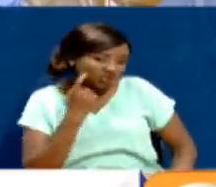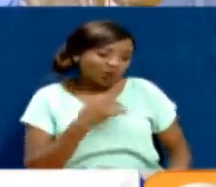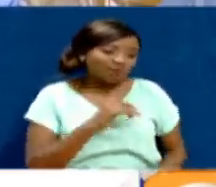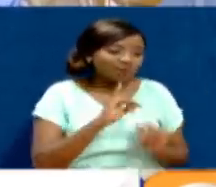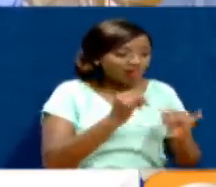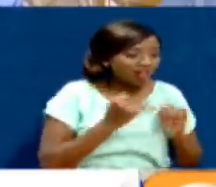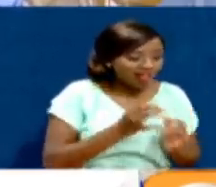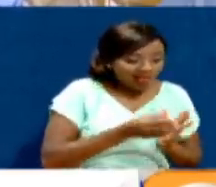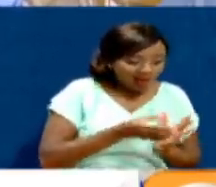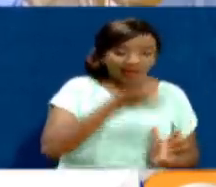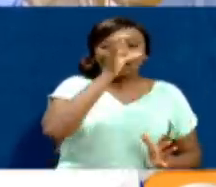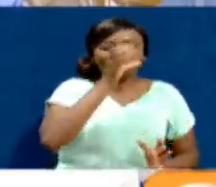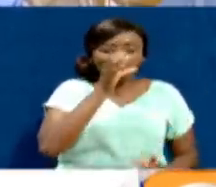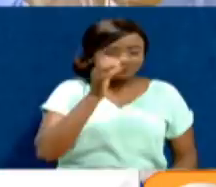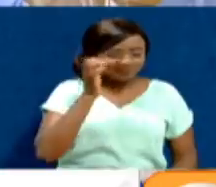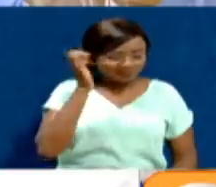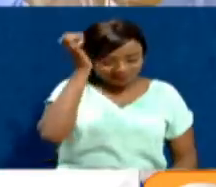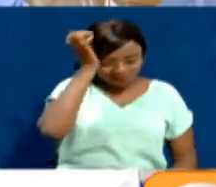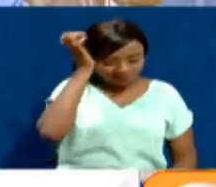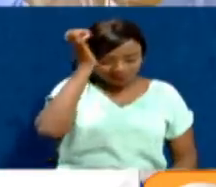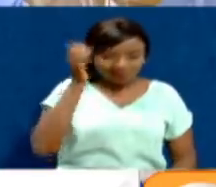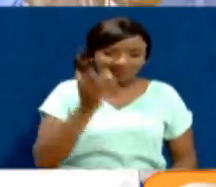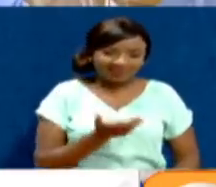na chapa chapa vitu. And